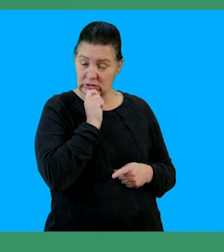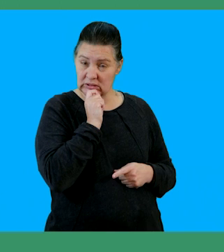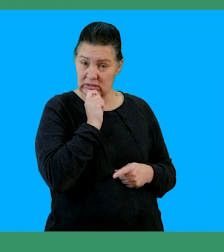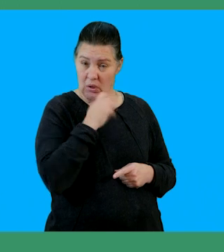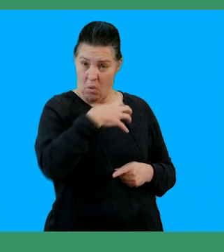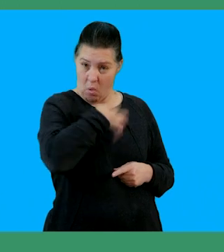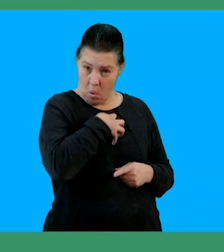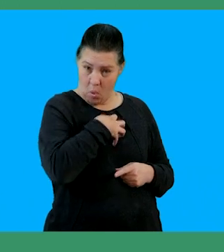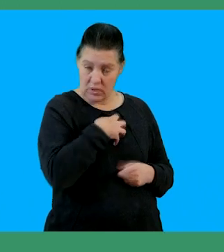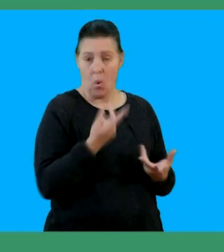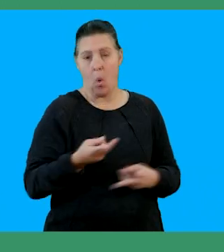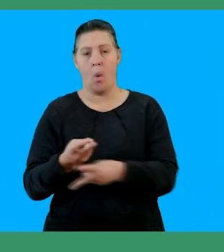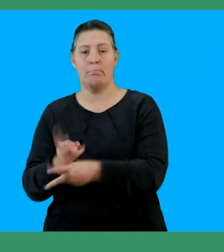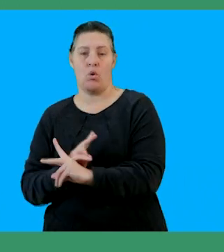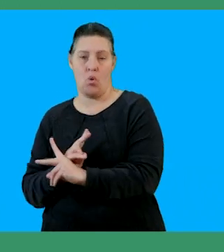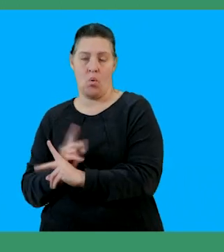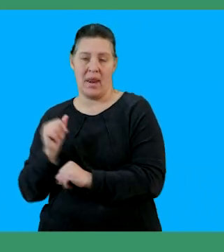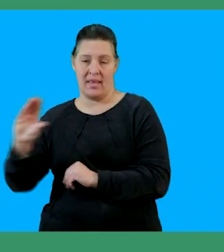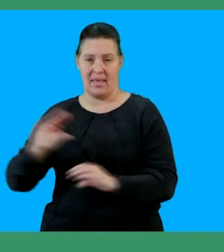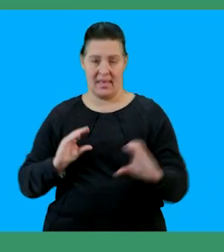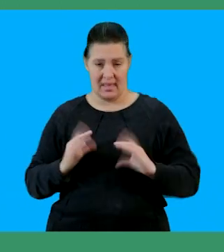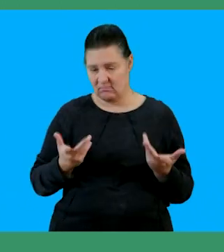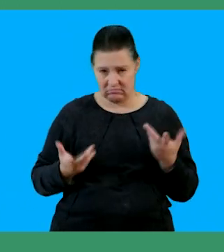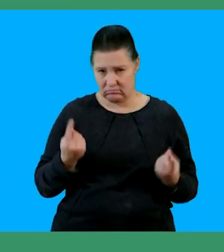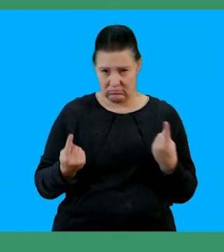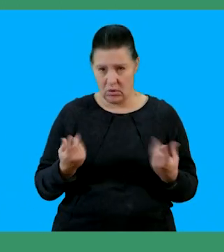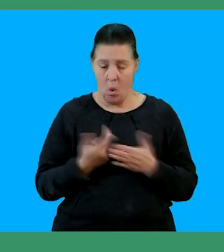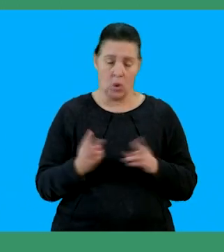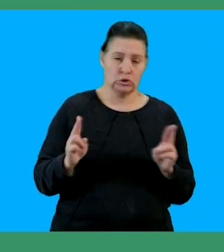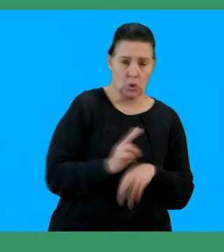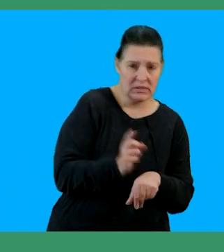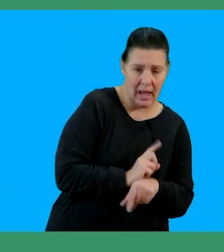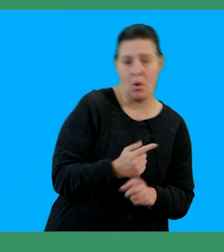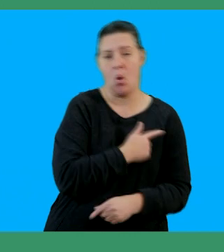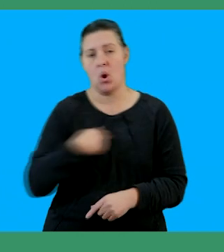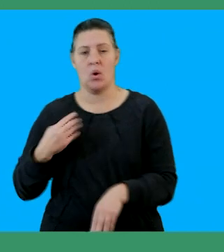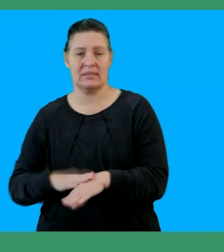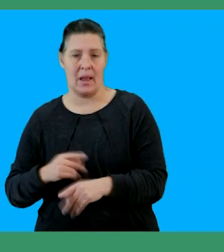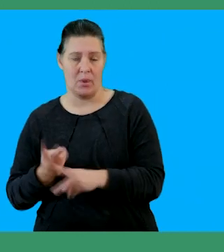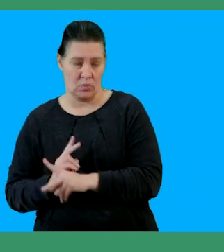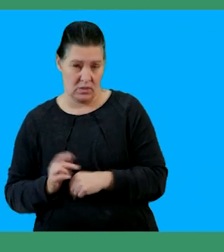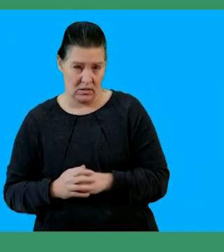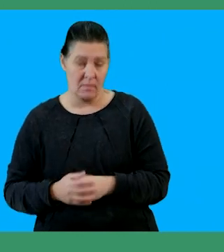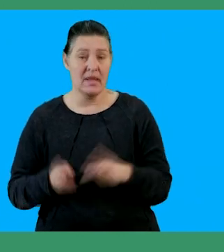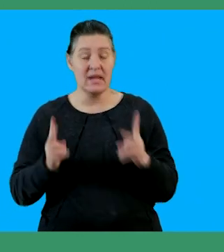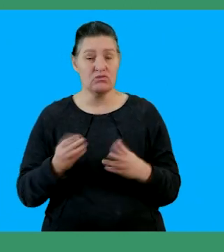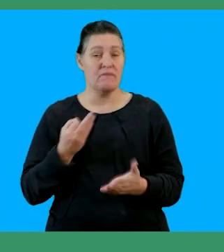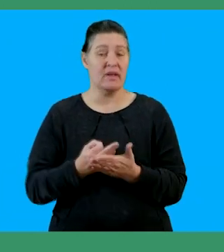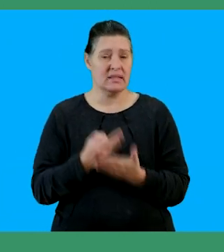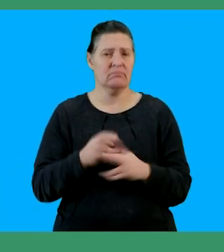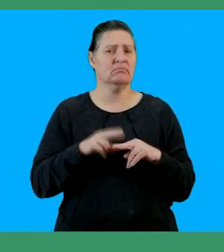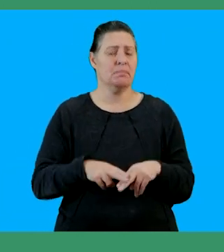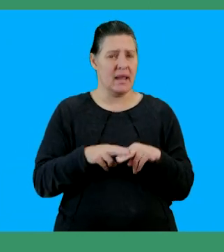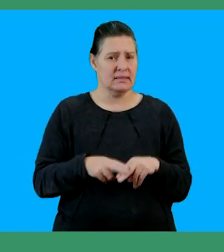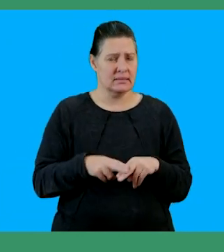use own or borrowed capital as well as short or long-term loan. So obviously the nature of funding